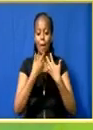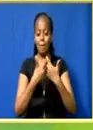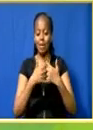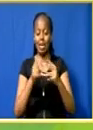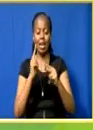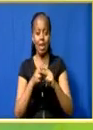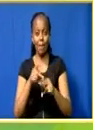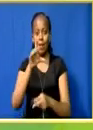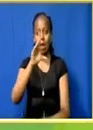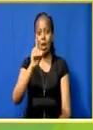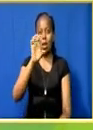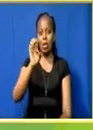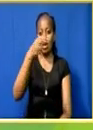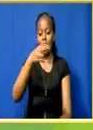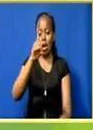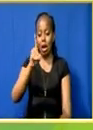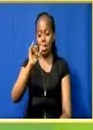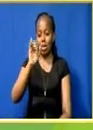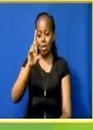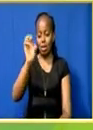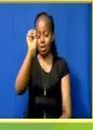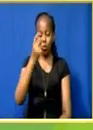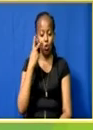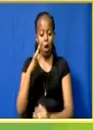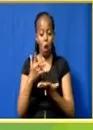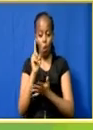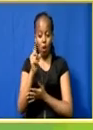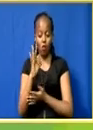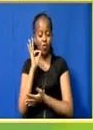as dehydrators. We saw how one